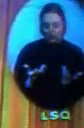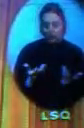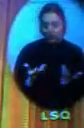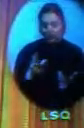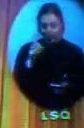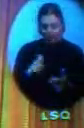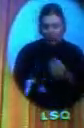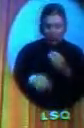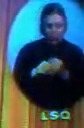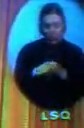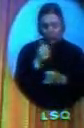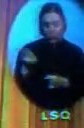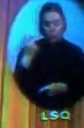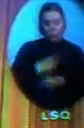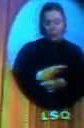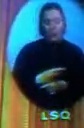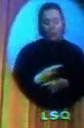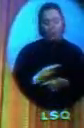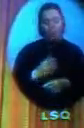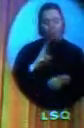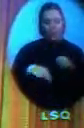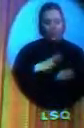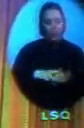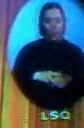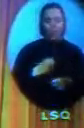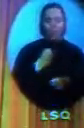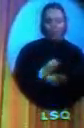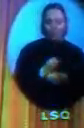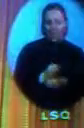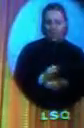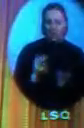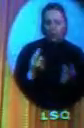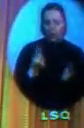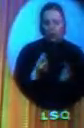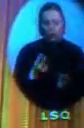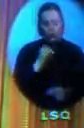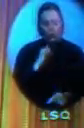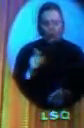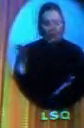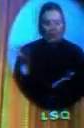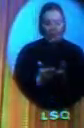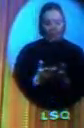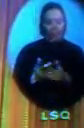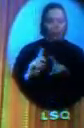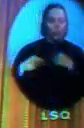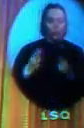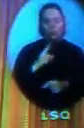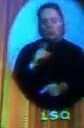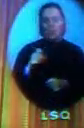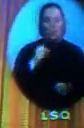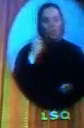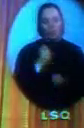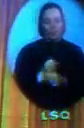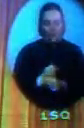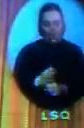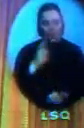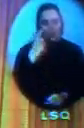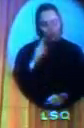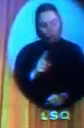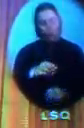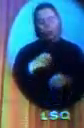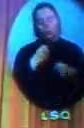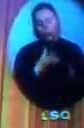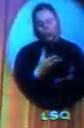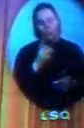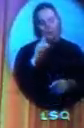another national day of protest, unprecedented in over 100 years, to reel this Prime Minister out of his